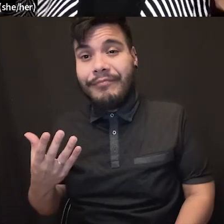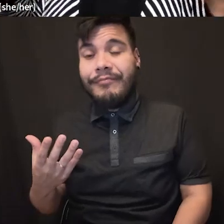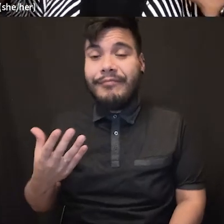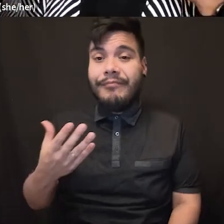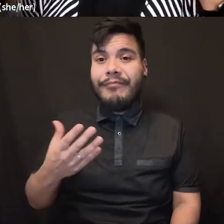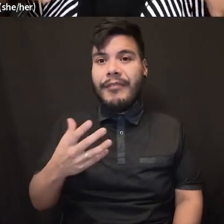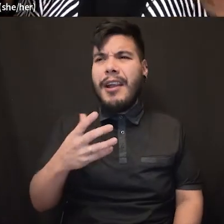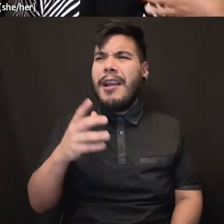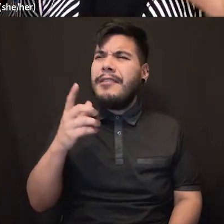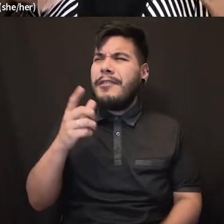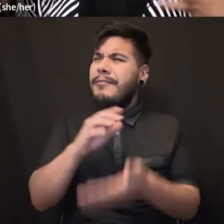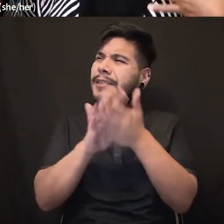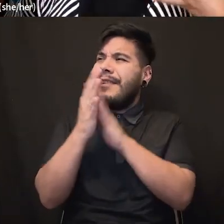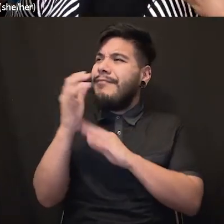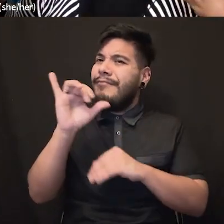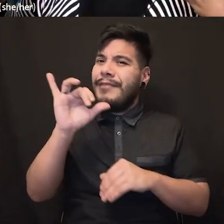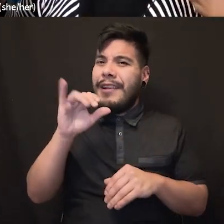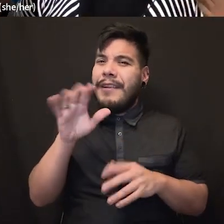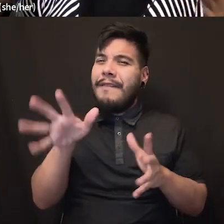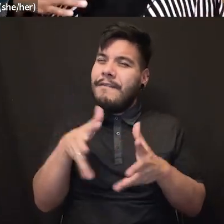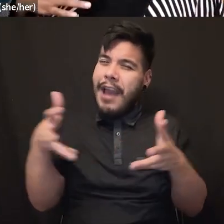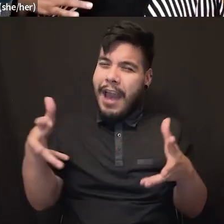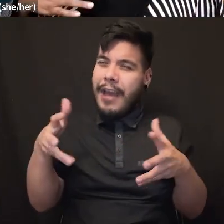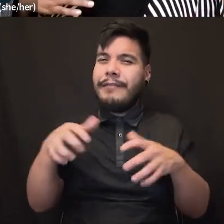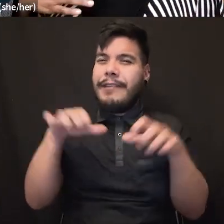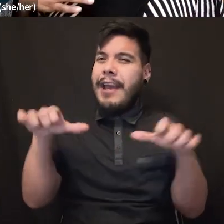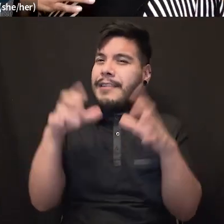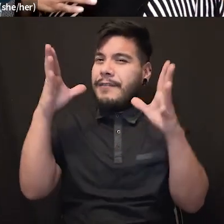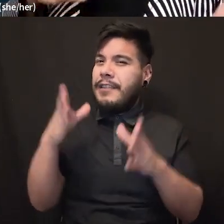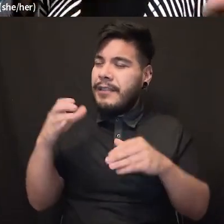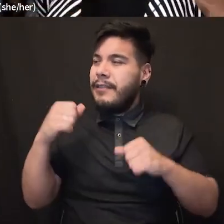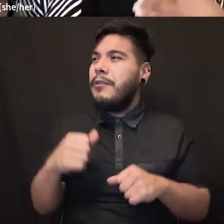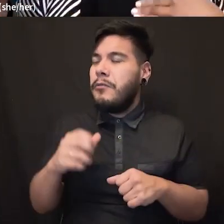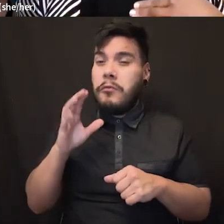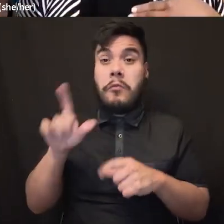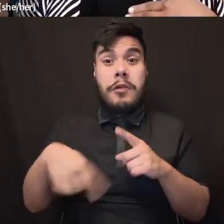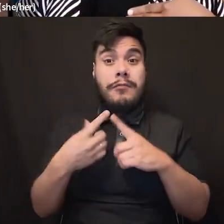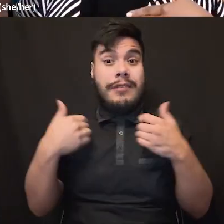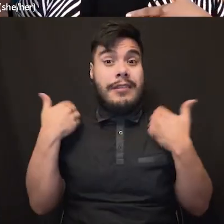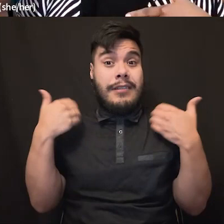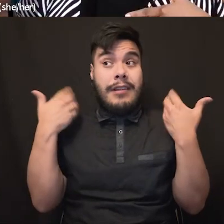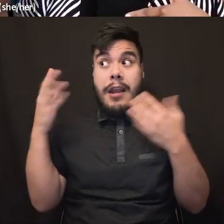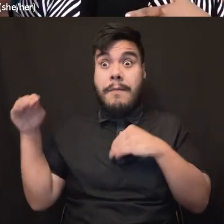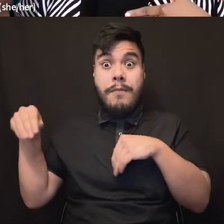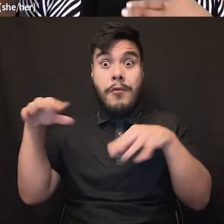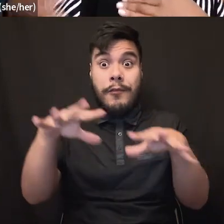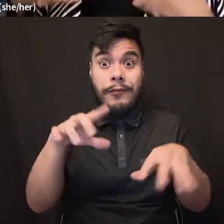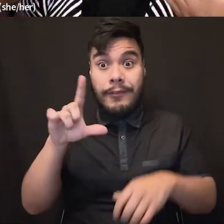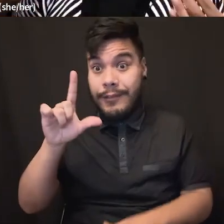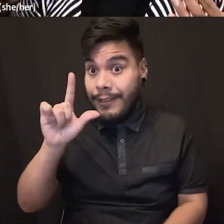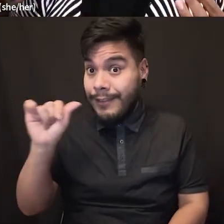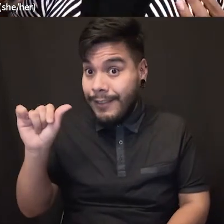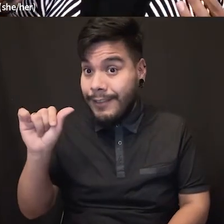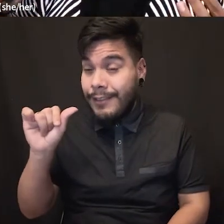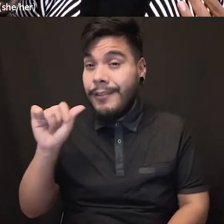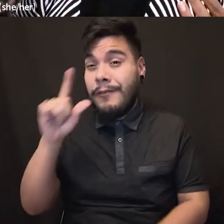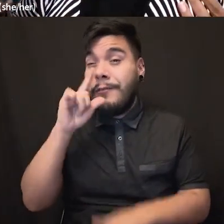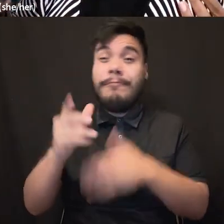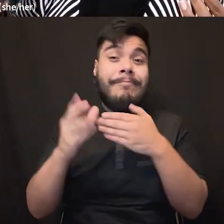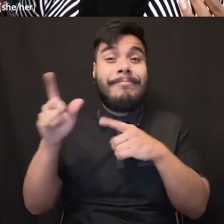I became sort of an activist, a fat activist when I was younger. And then when I moved here to Los Angeles to pursue